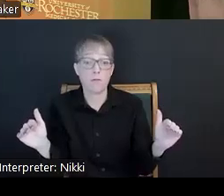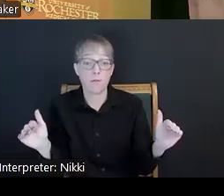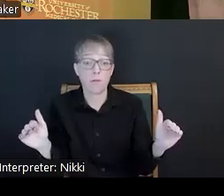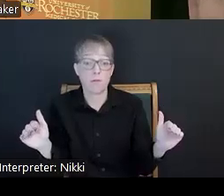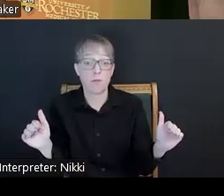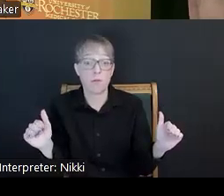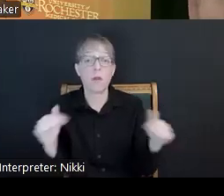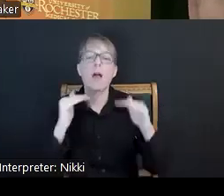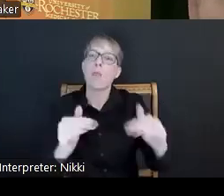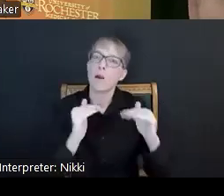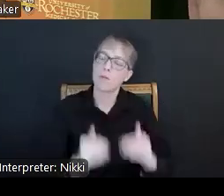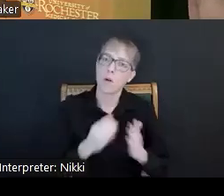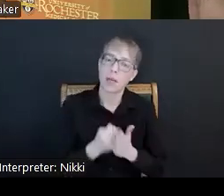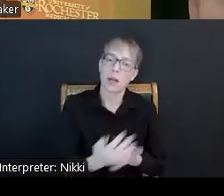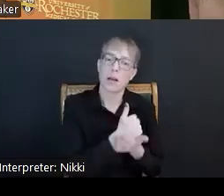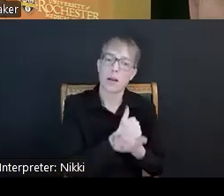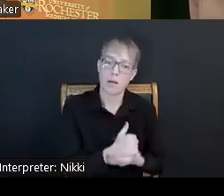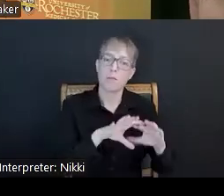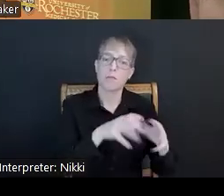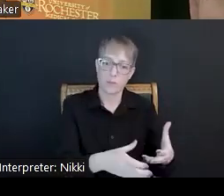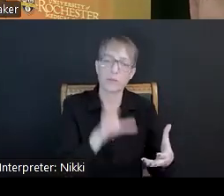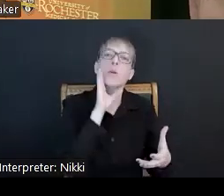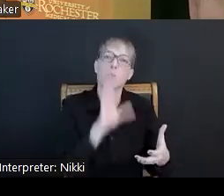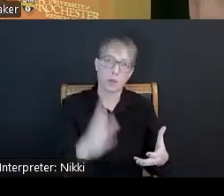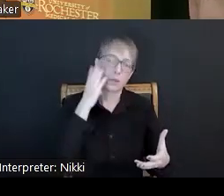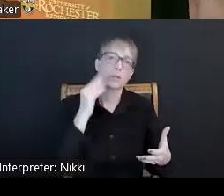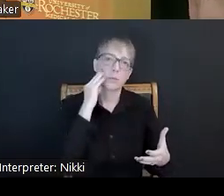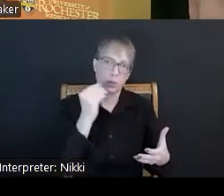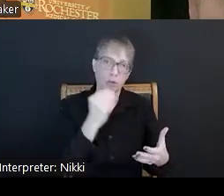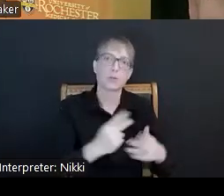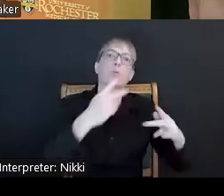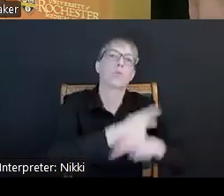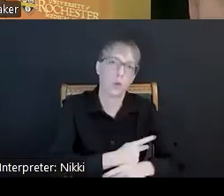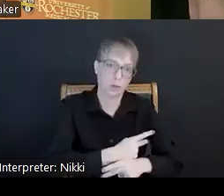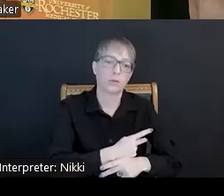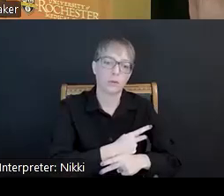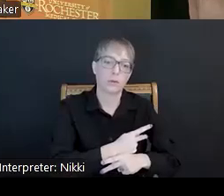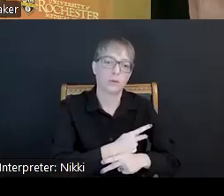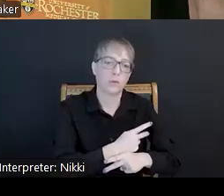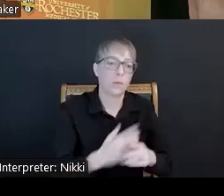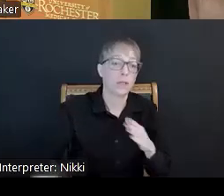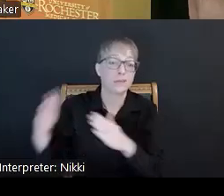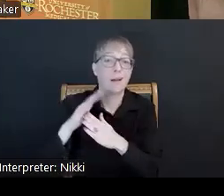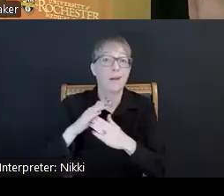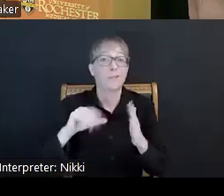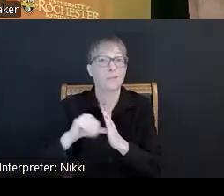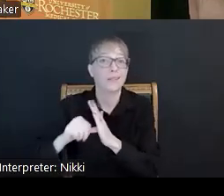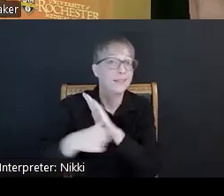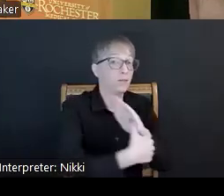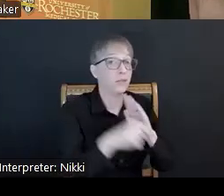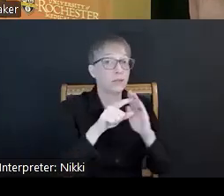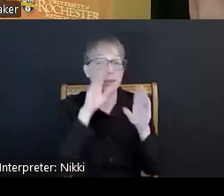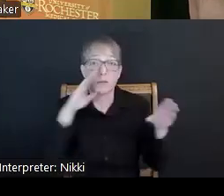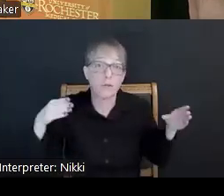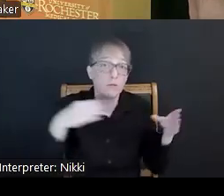going to bear the greatest load. They're the ones in the greatest difficulty, and the greatest emphasis should be put on alleviating their situation.